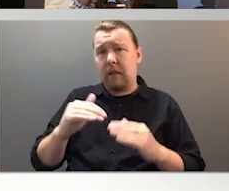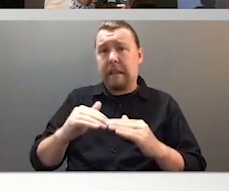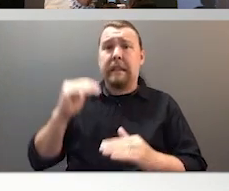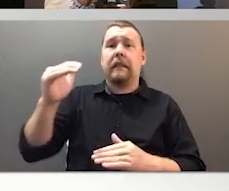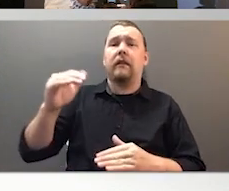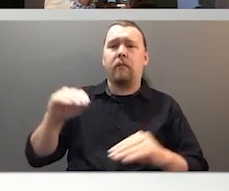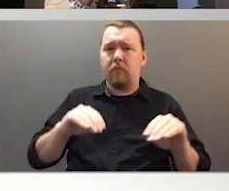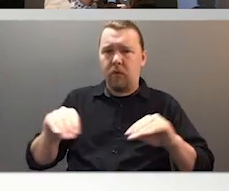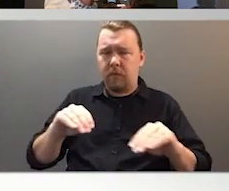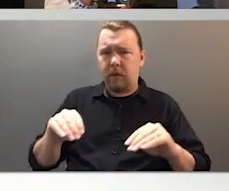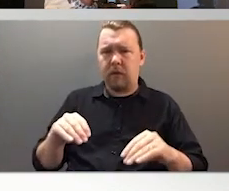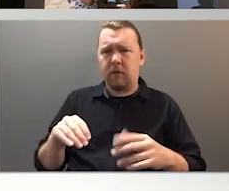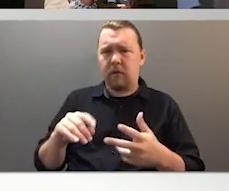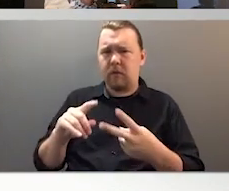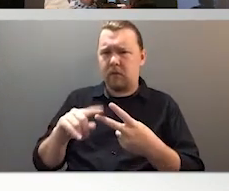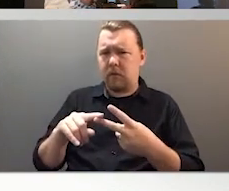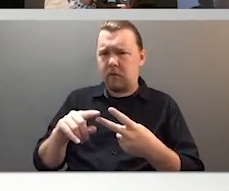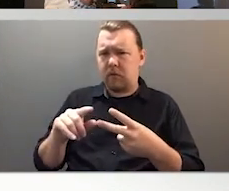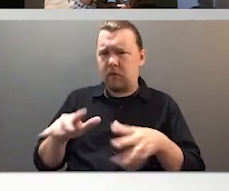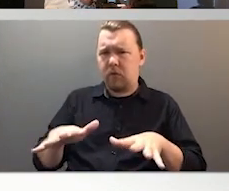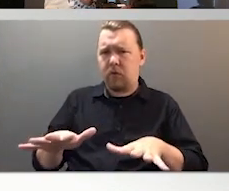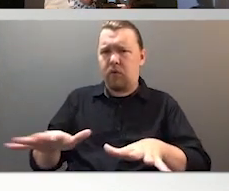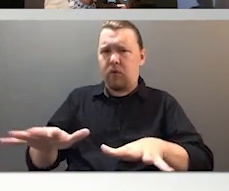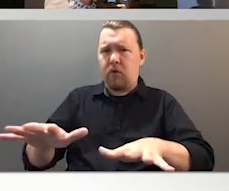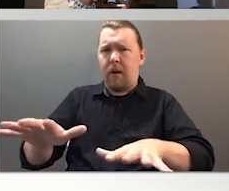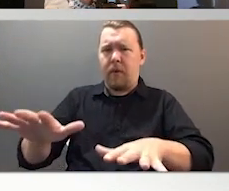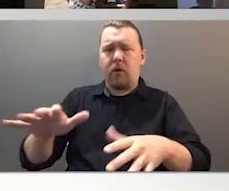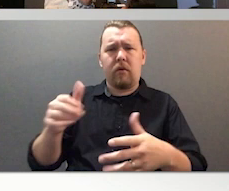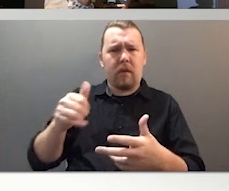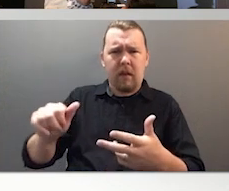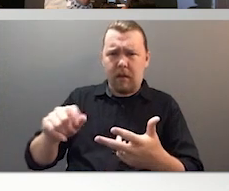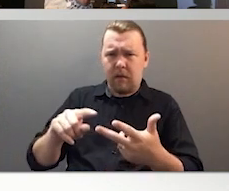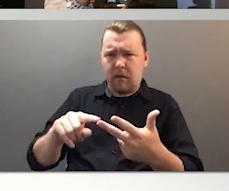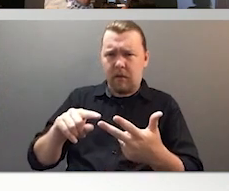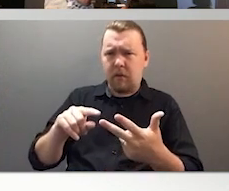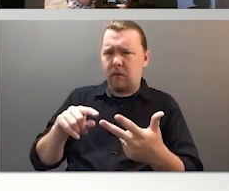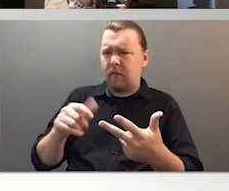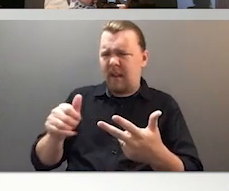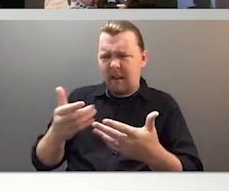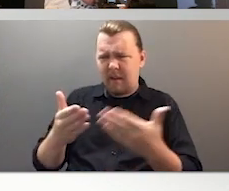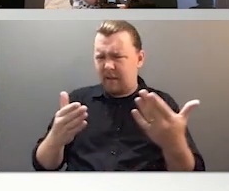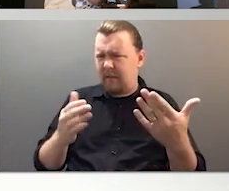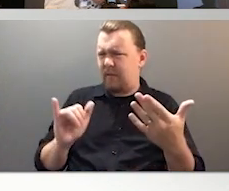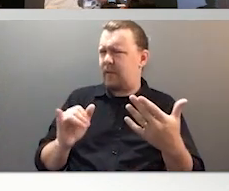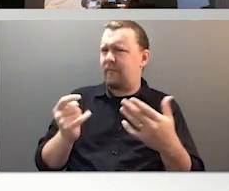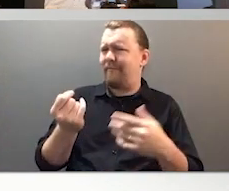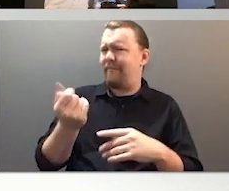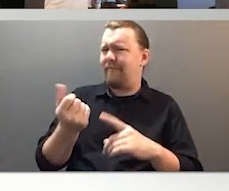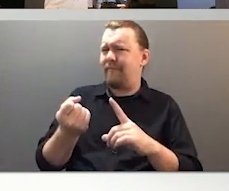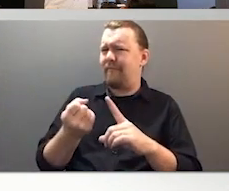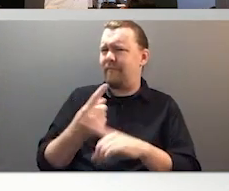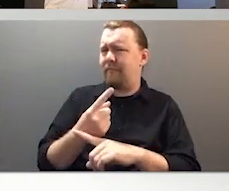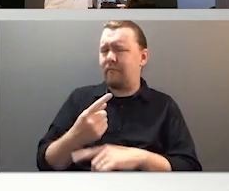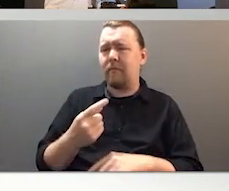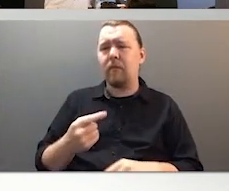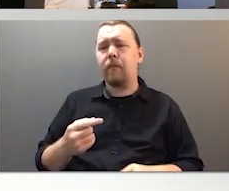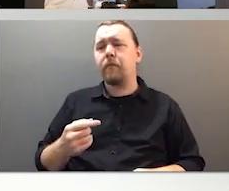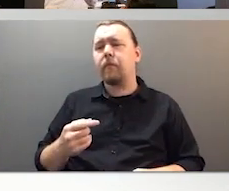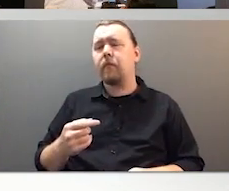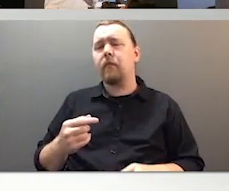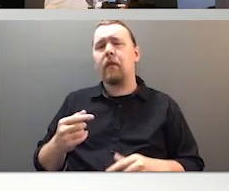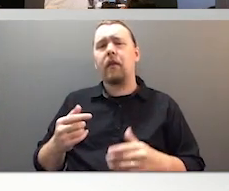Is there any tremors? Is there anything kind of happening that looks a little wonky? And the nice thing about this